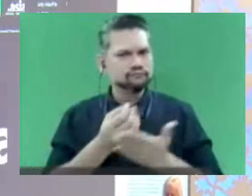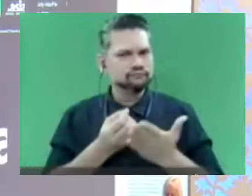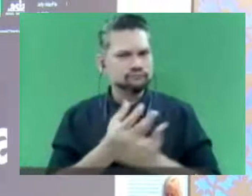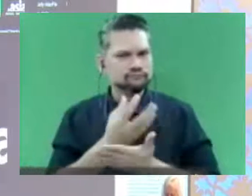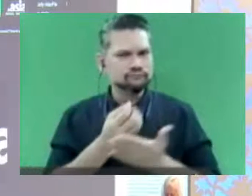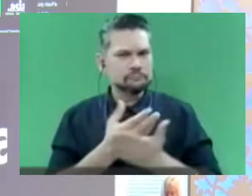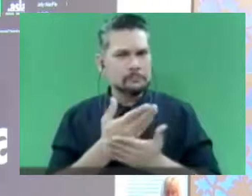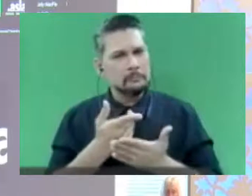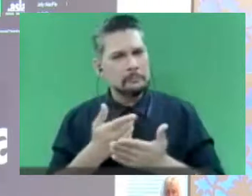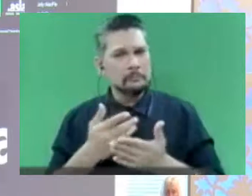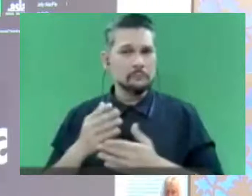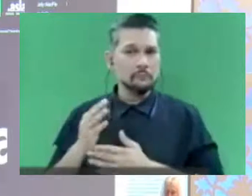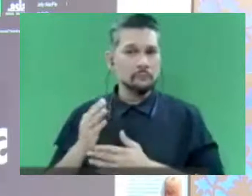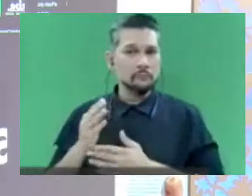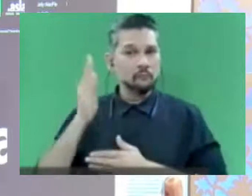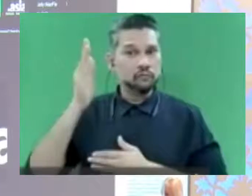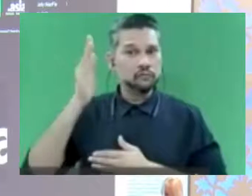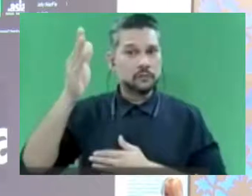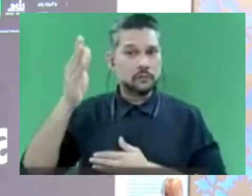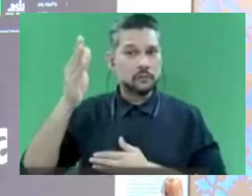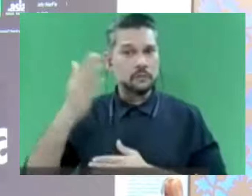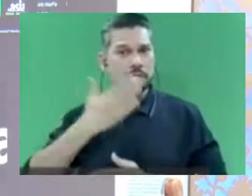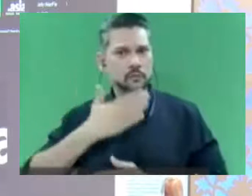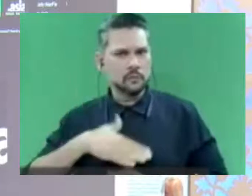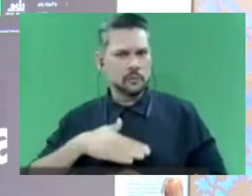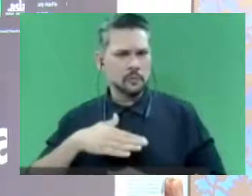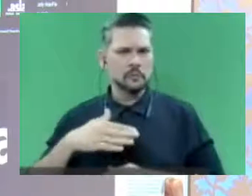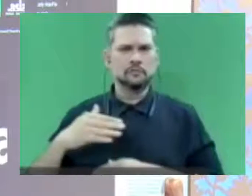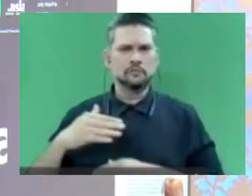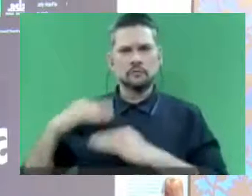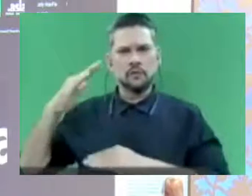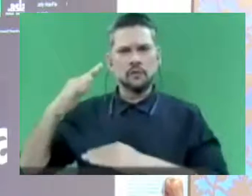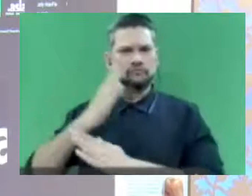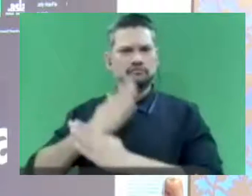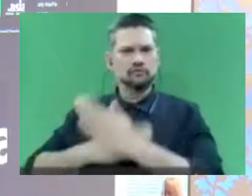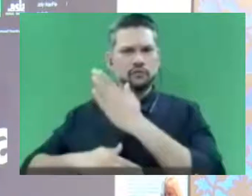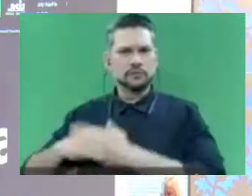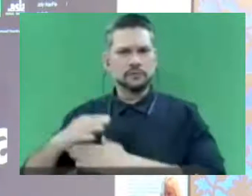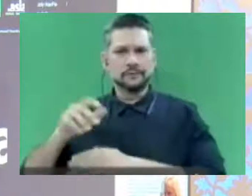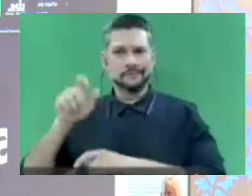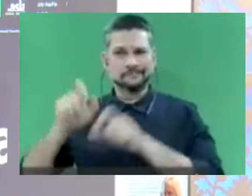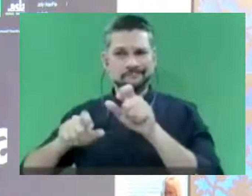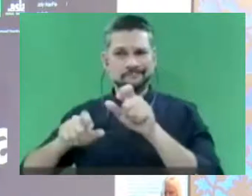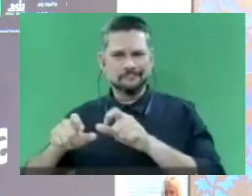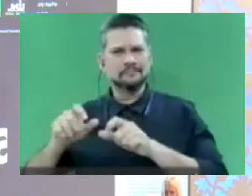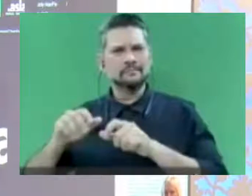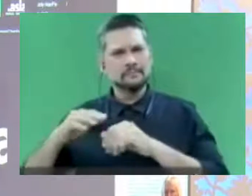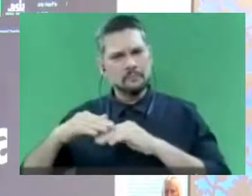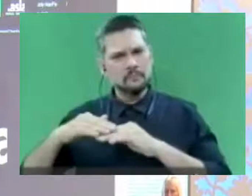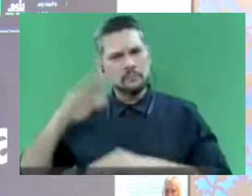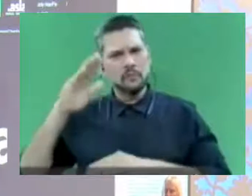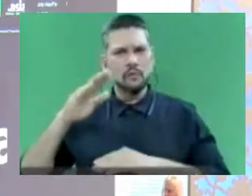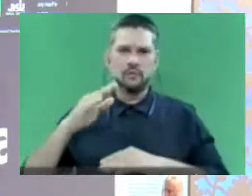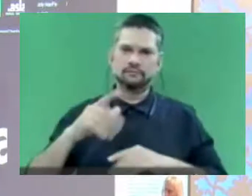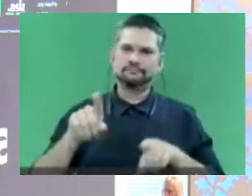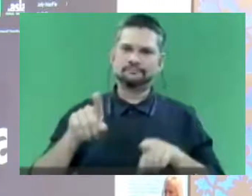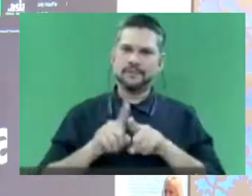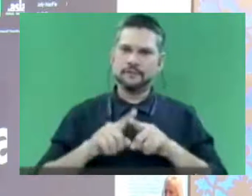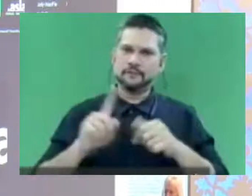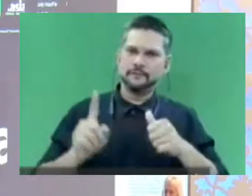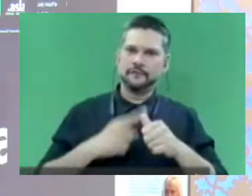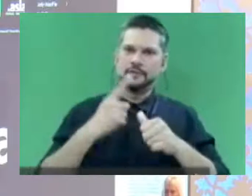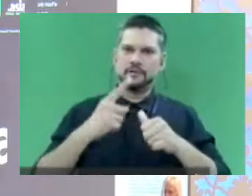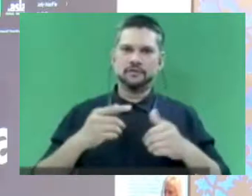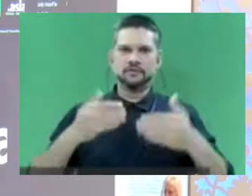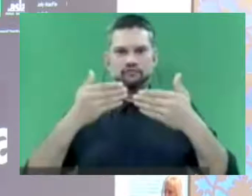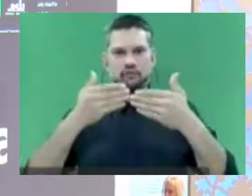that it's commonplace for someone with a disability to be in an opening plenary. It's commonplace to have people with